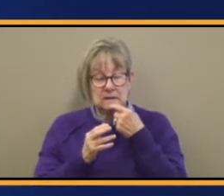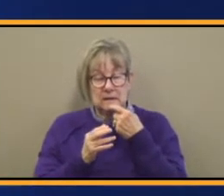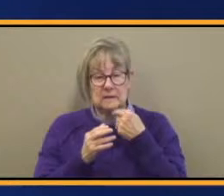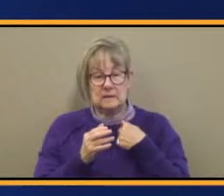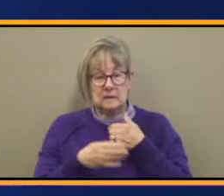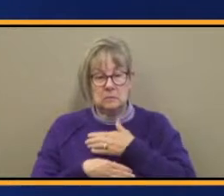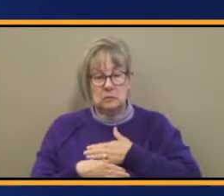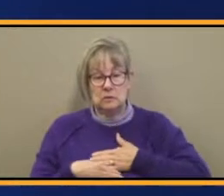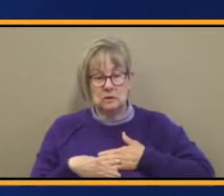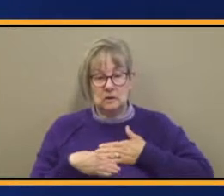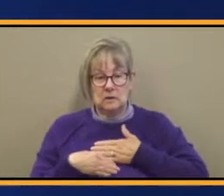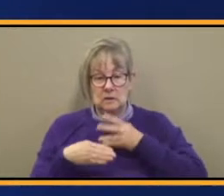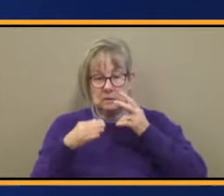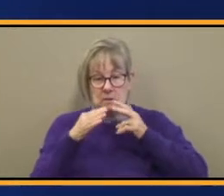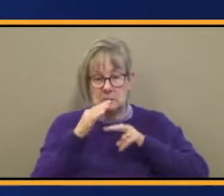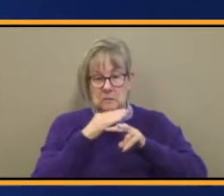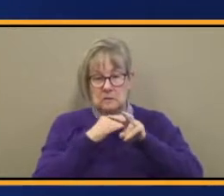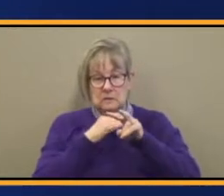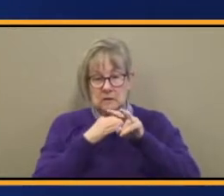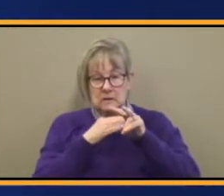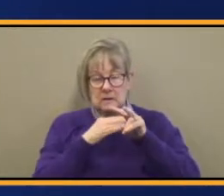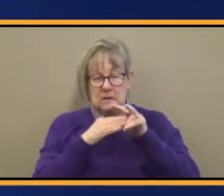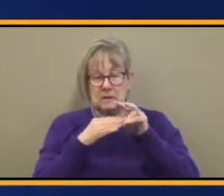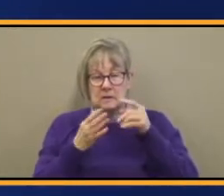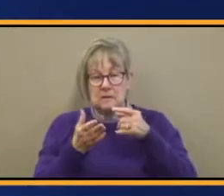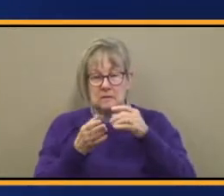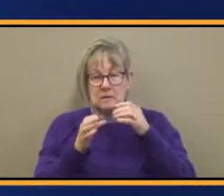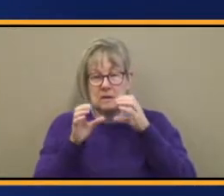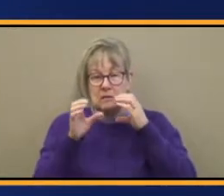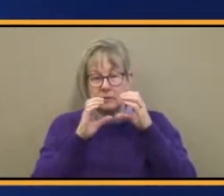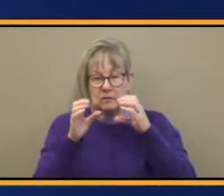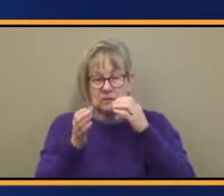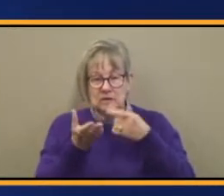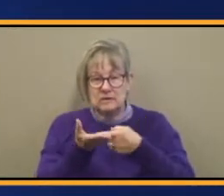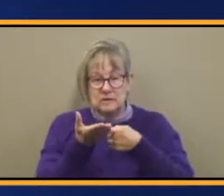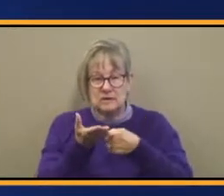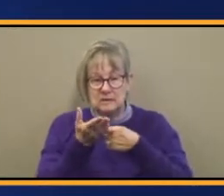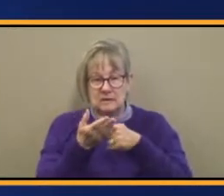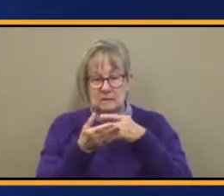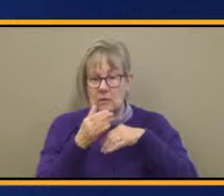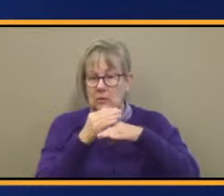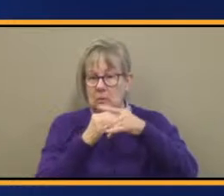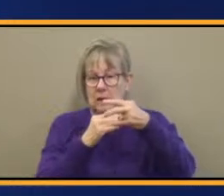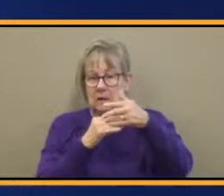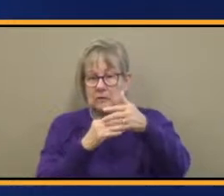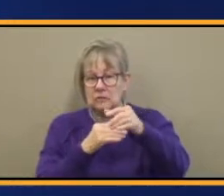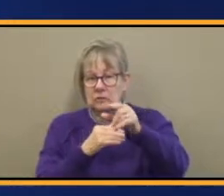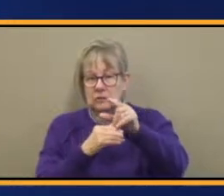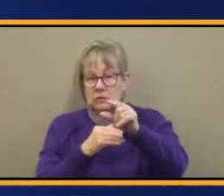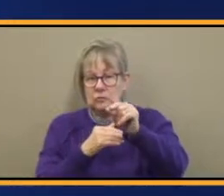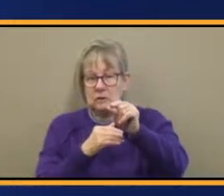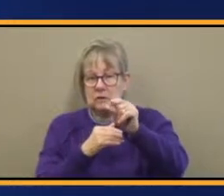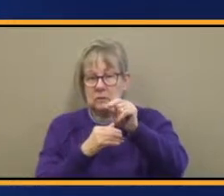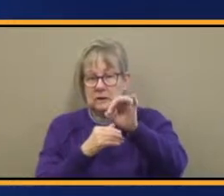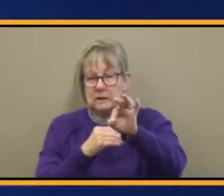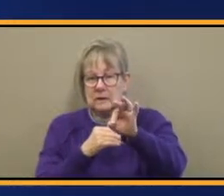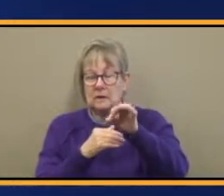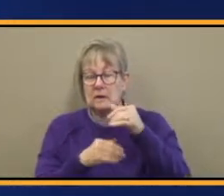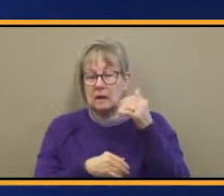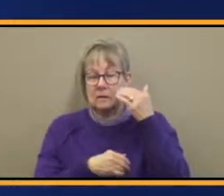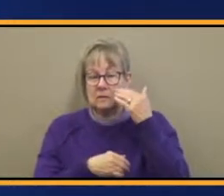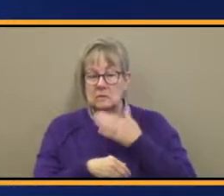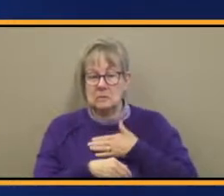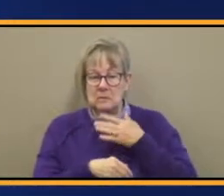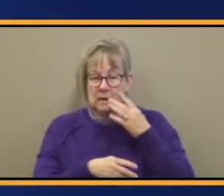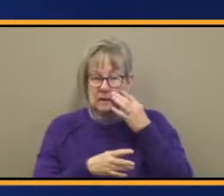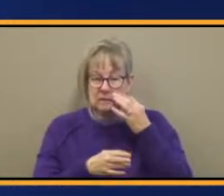the projected compensation assumptions all the way out to 29. I know in my resolution